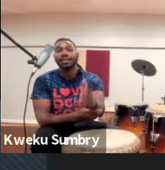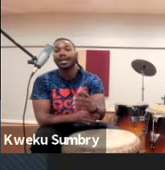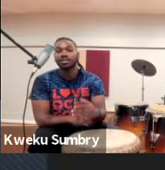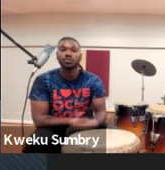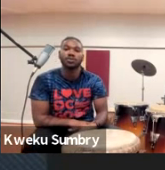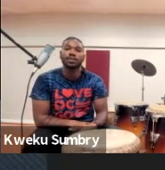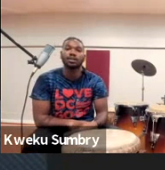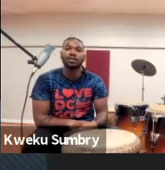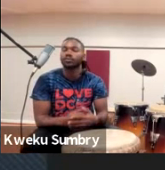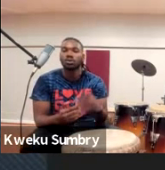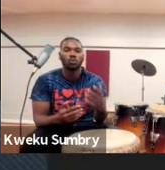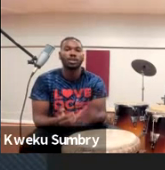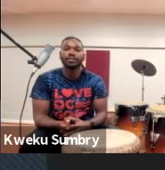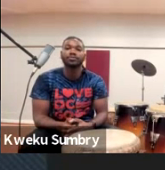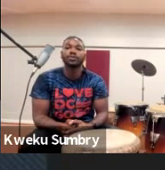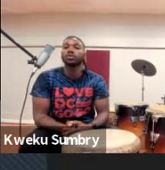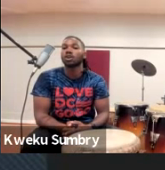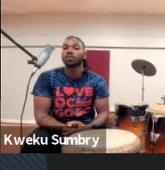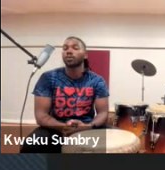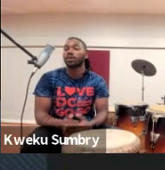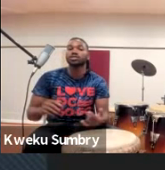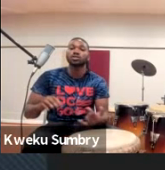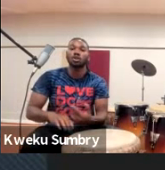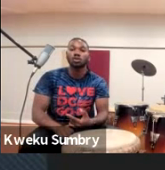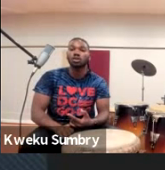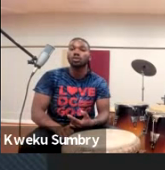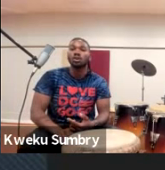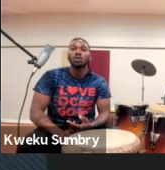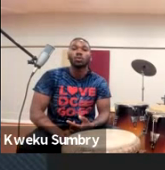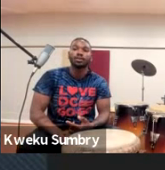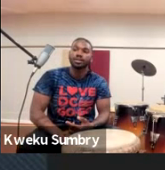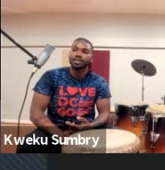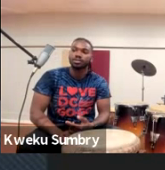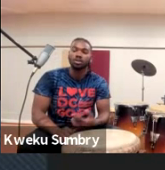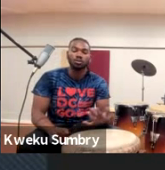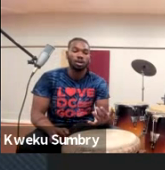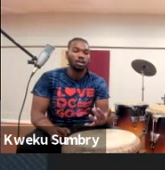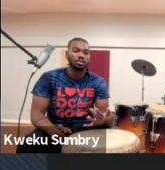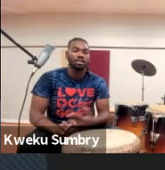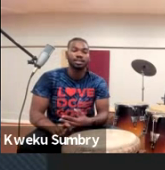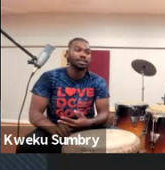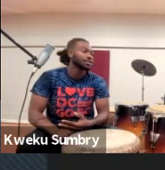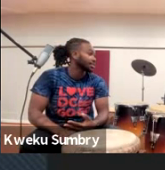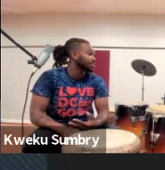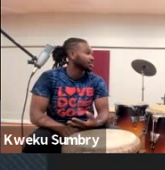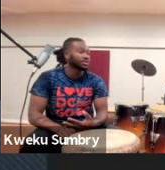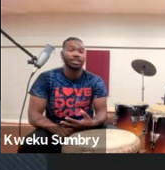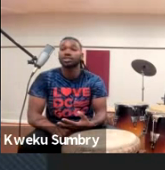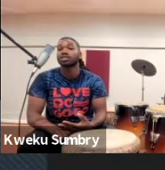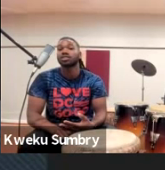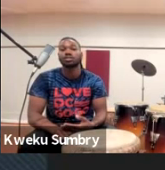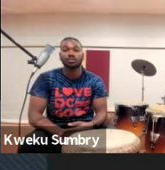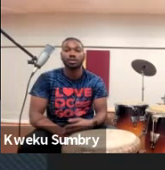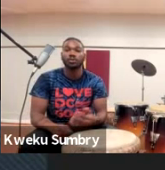there to guide the spirit of whatever event we're talking about, whether it's a go-go, whether it's, you know, Sunday service